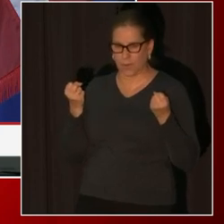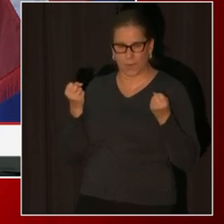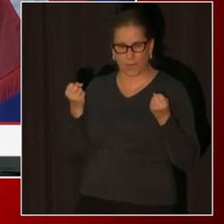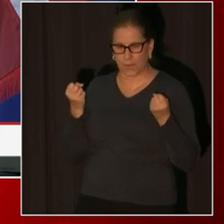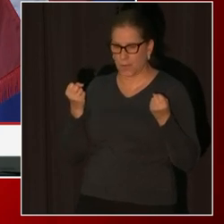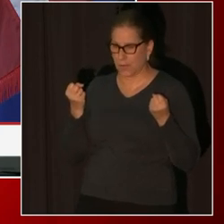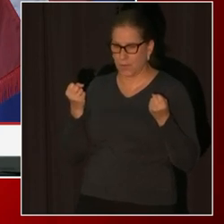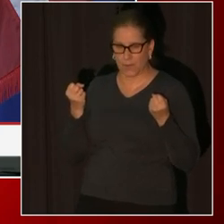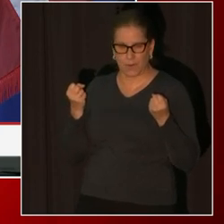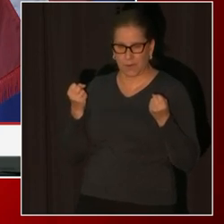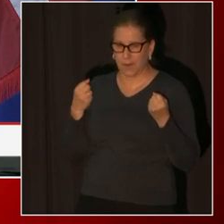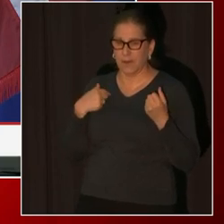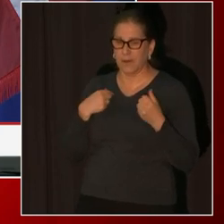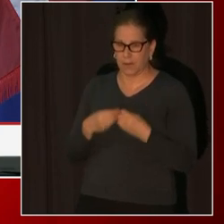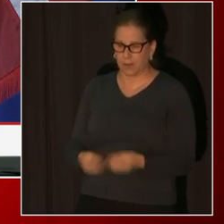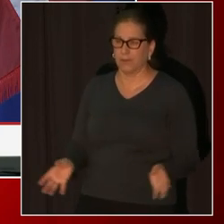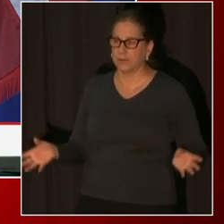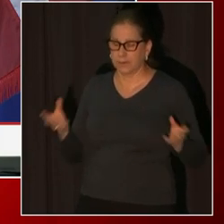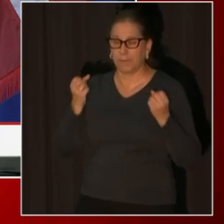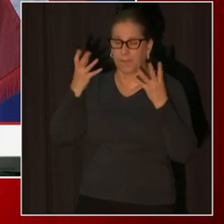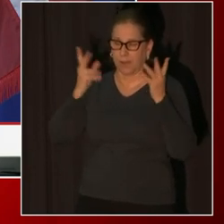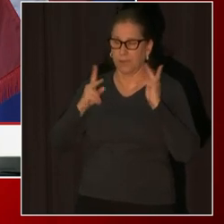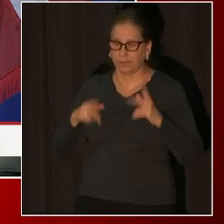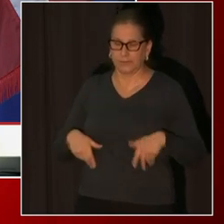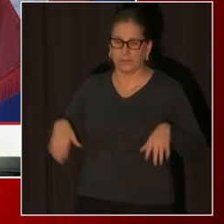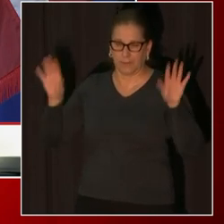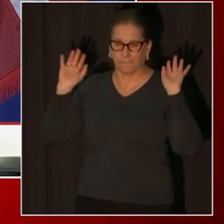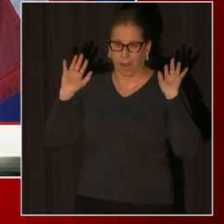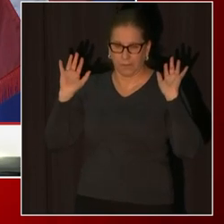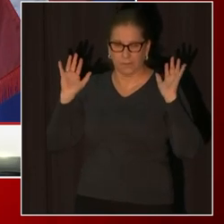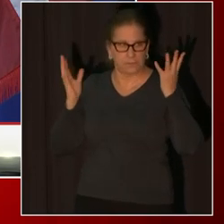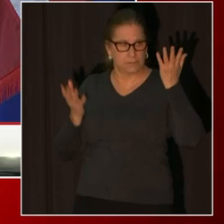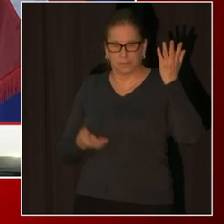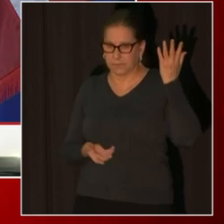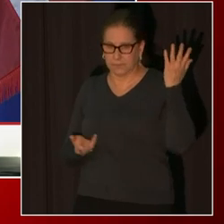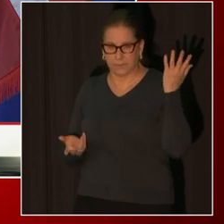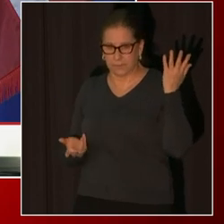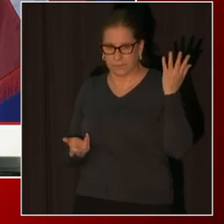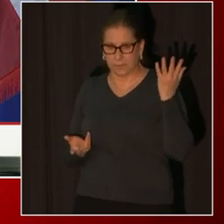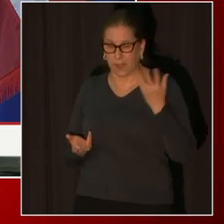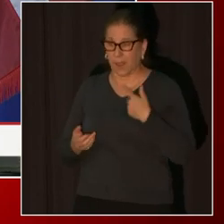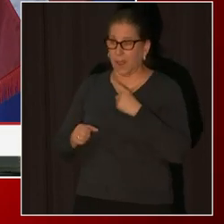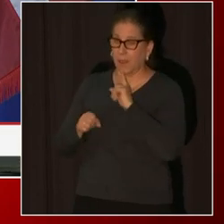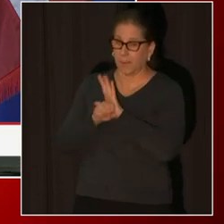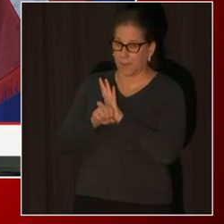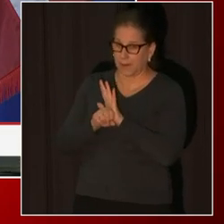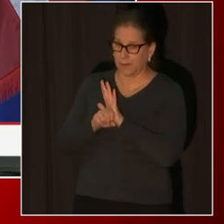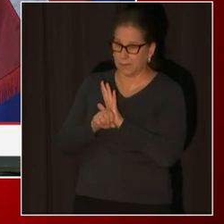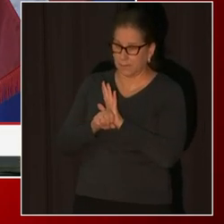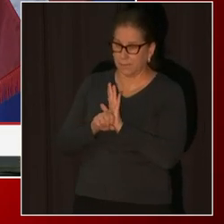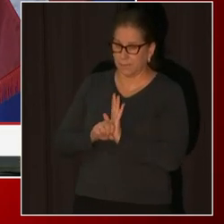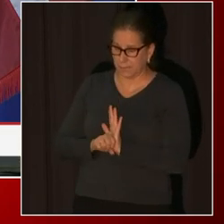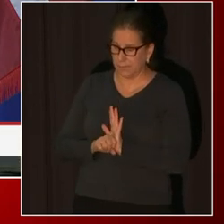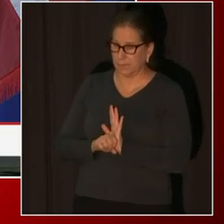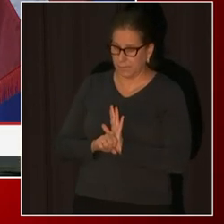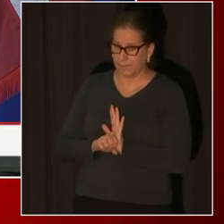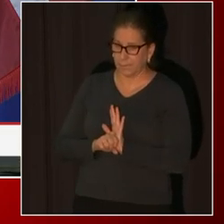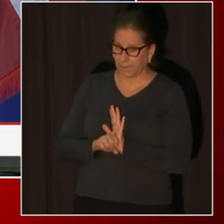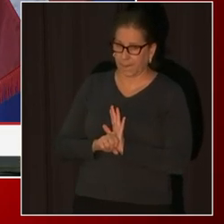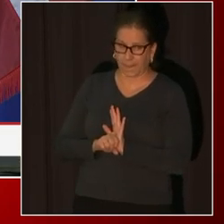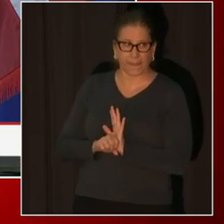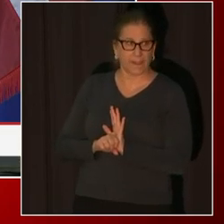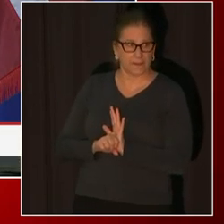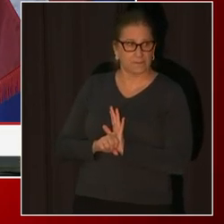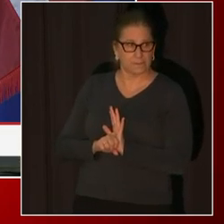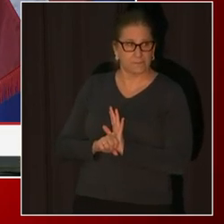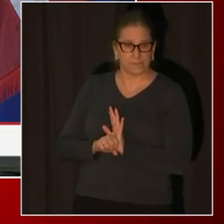sacrificing something. And our commitment to getting to our units, though,